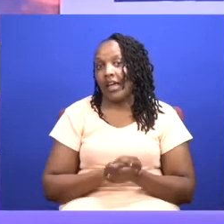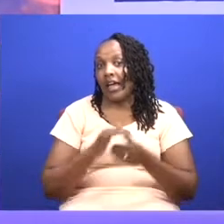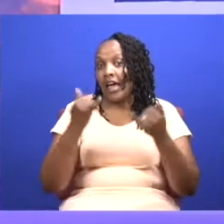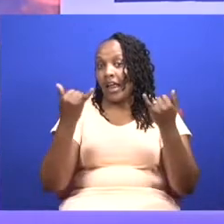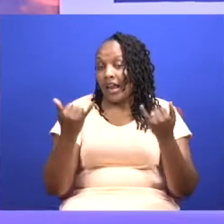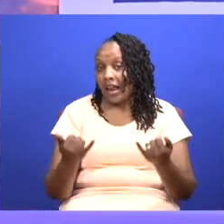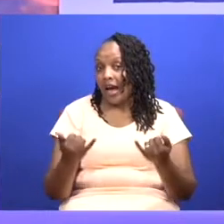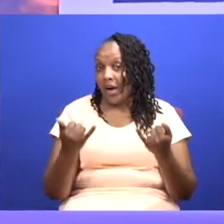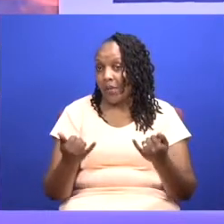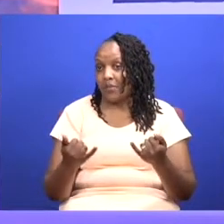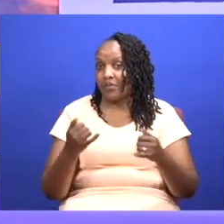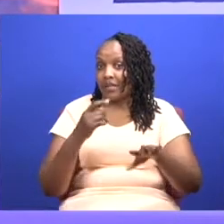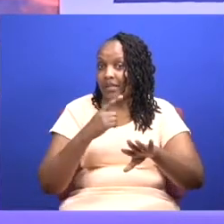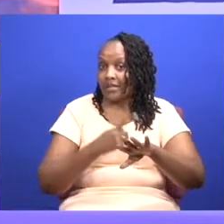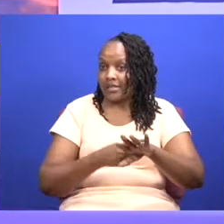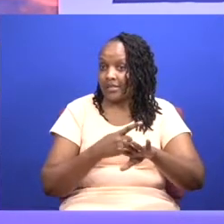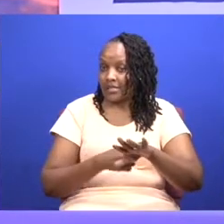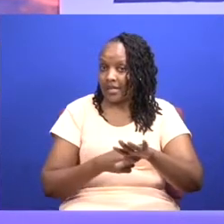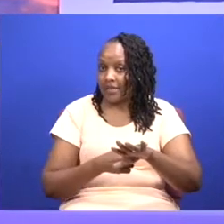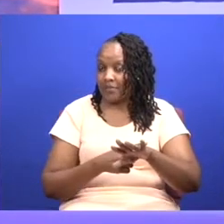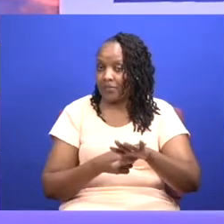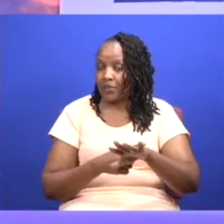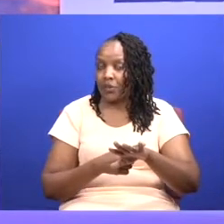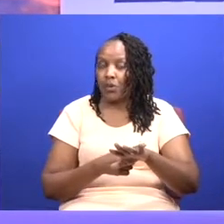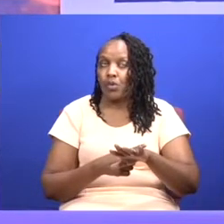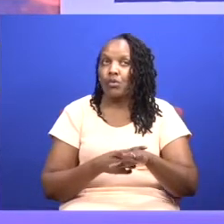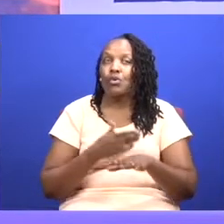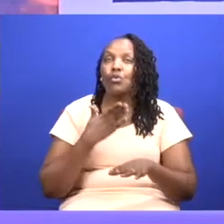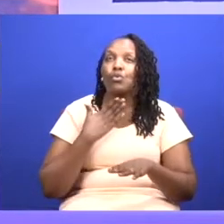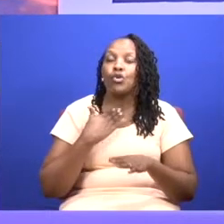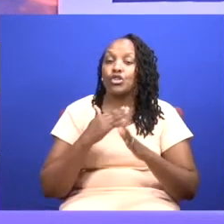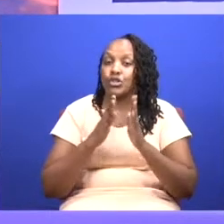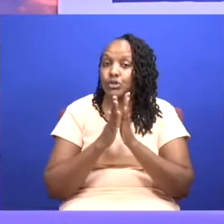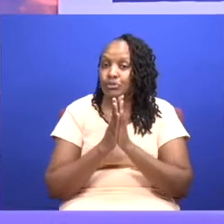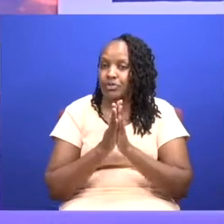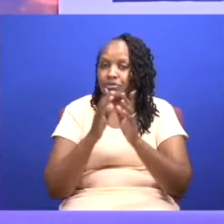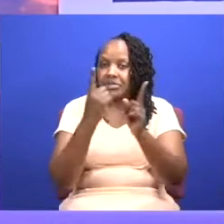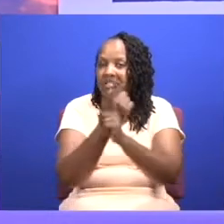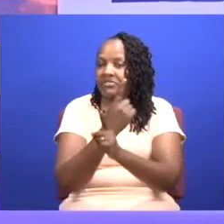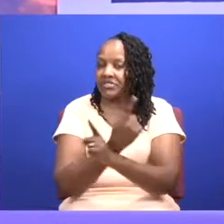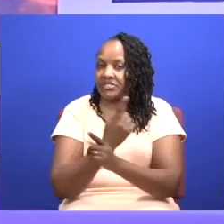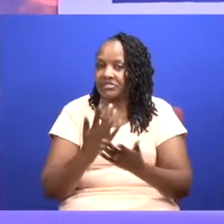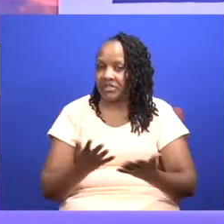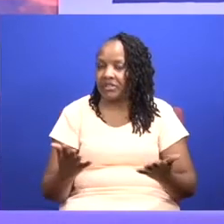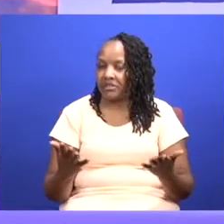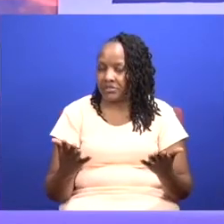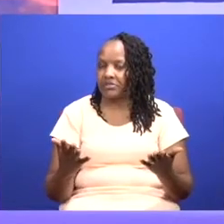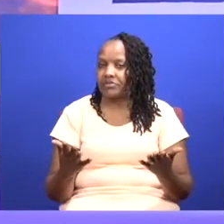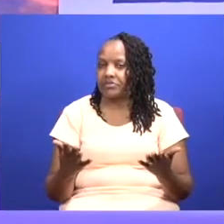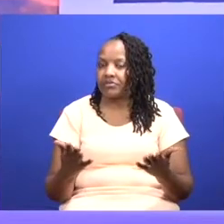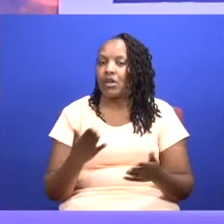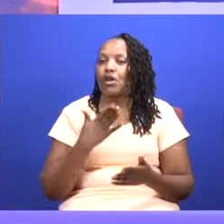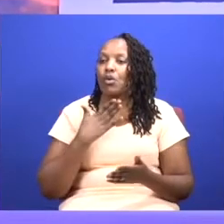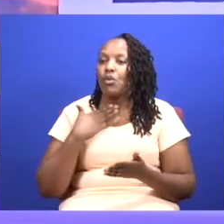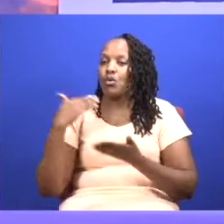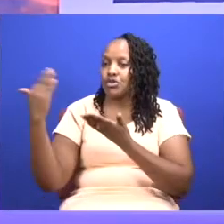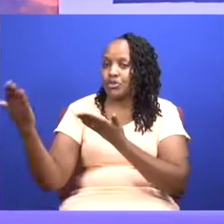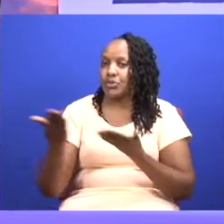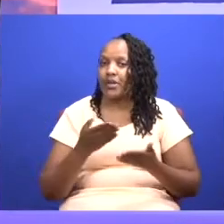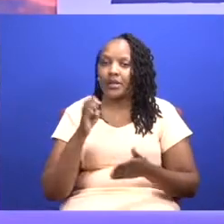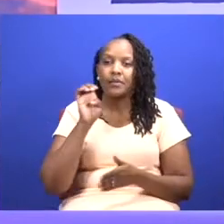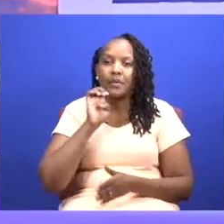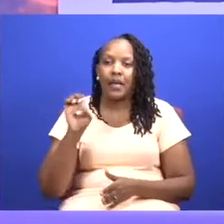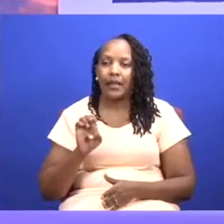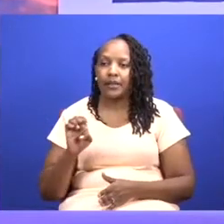It's now that time that you'd like to bring various prayer requests to the Lord in prayer in a time of intercession. And I'd like to welcome